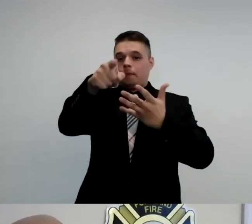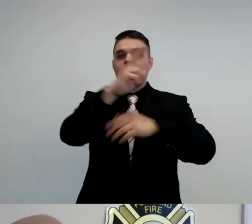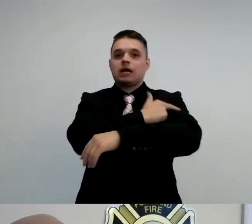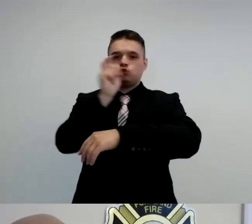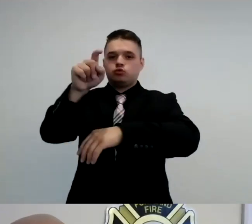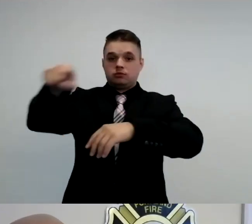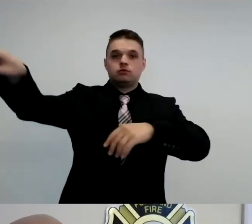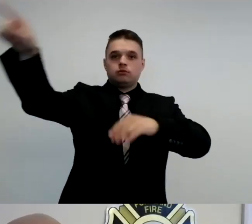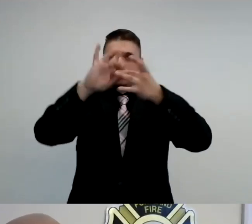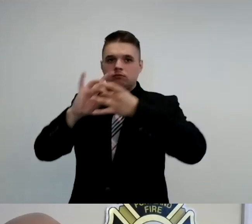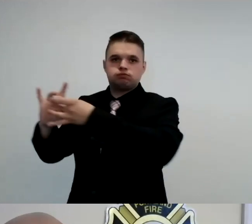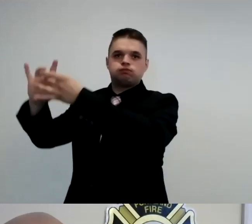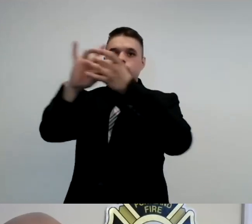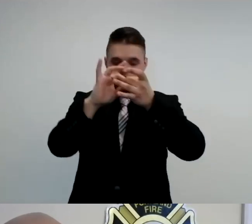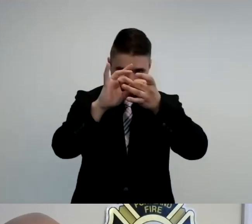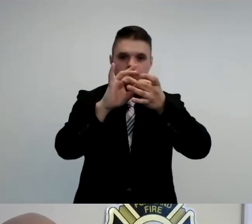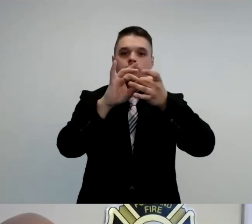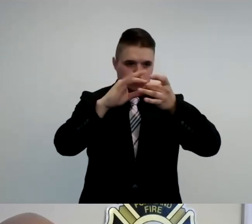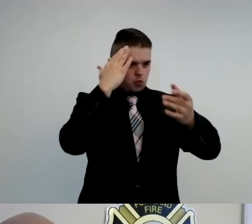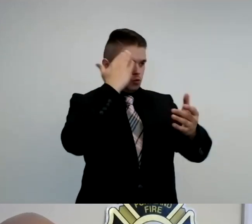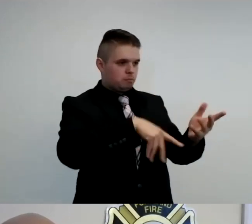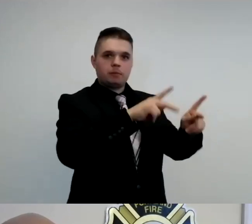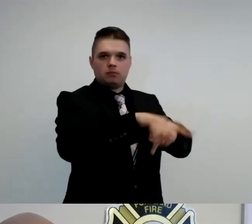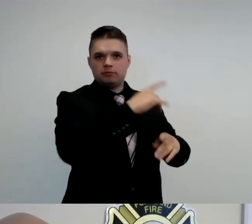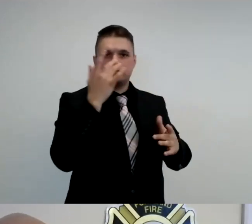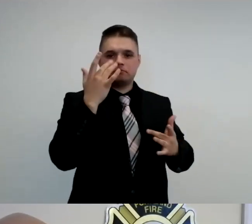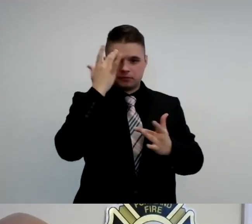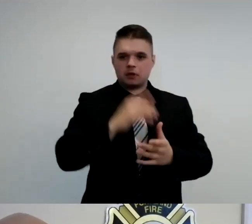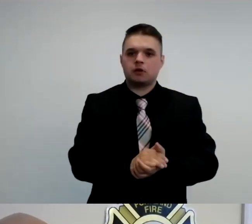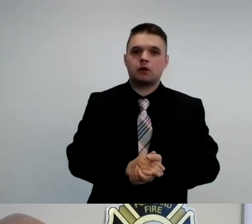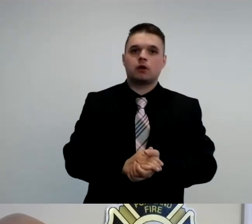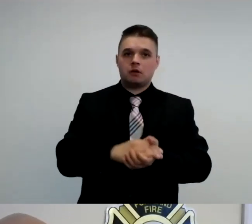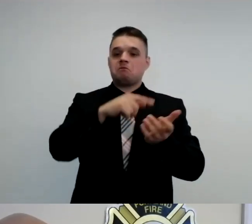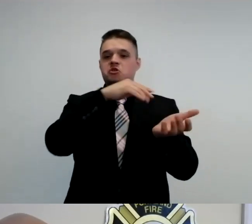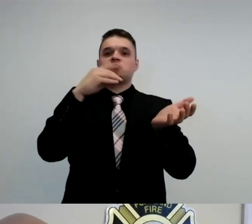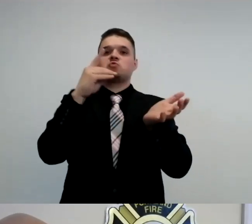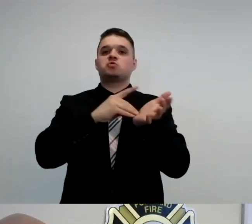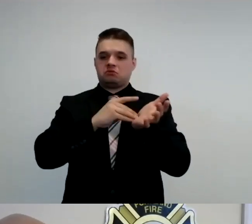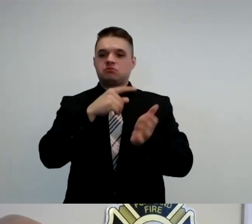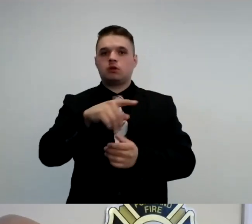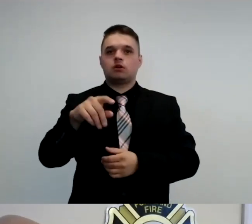Medical Director for both Clackamas and Washington County. Thank you for coming, Dr. Sawhney.